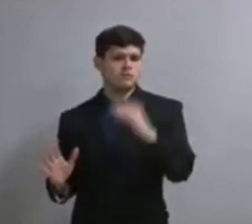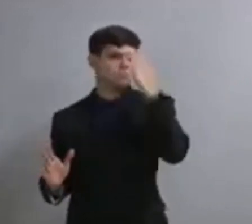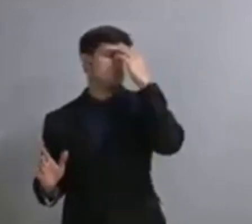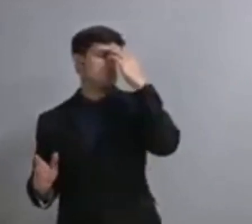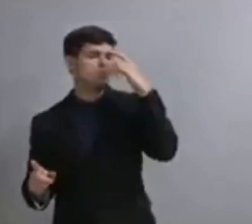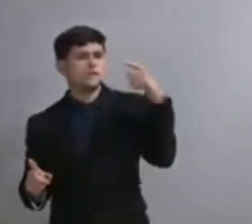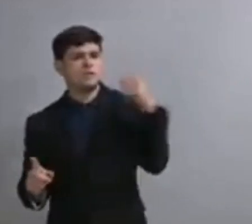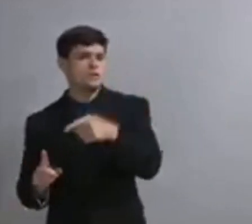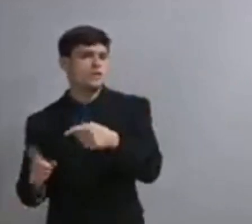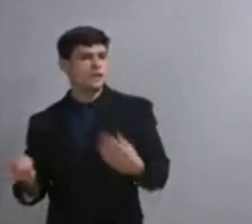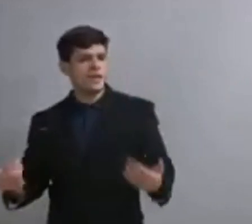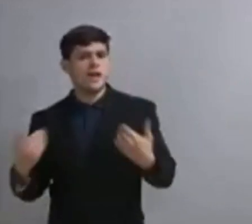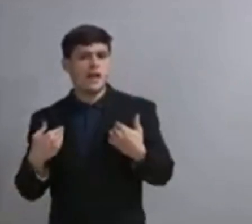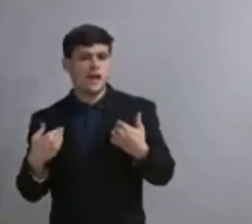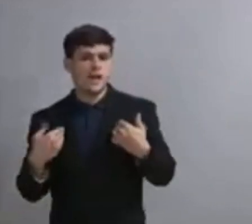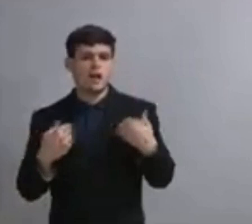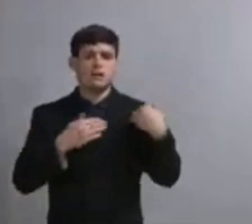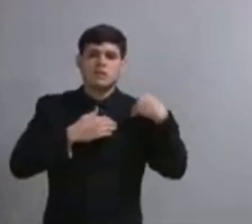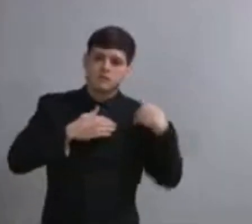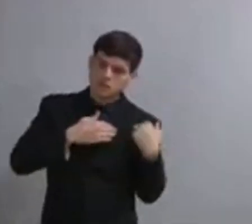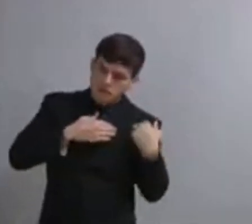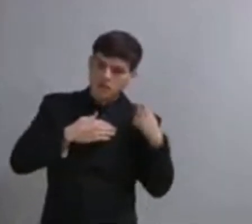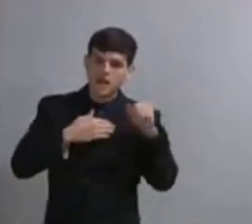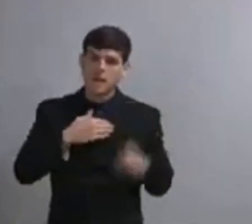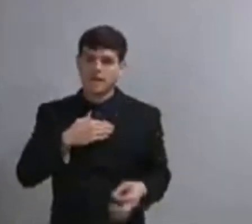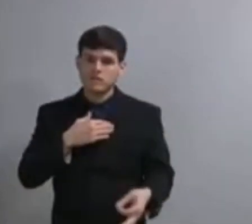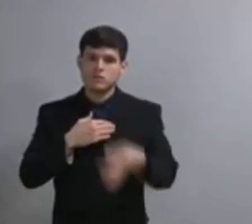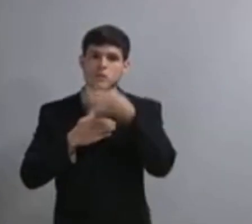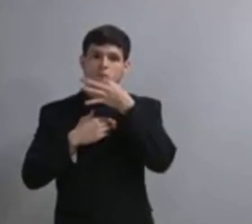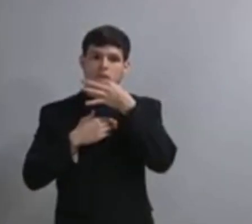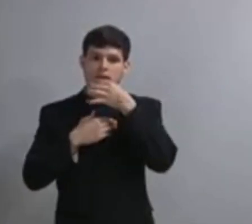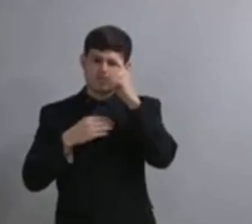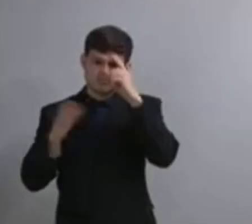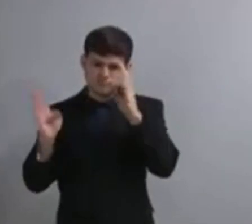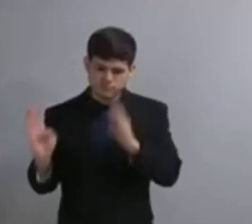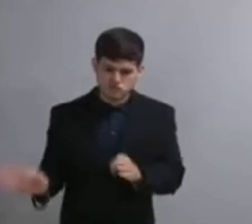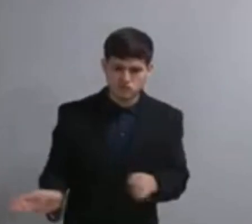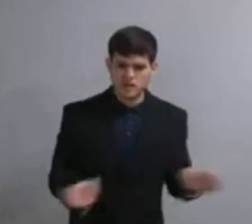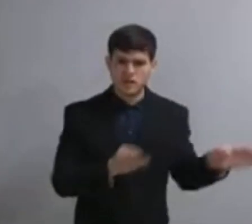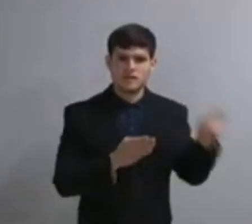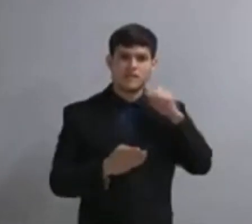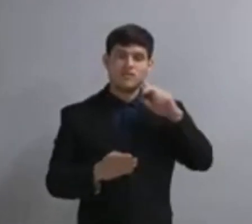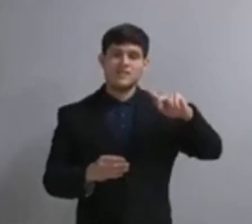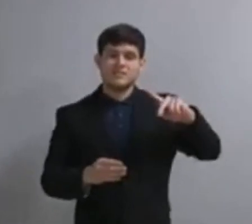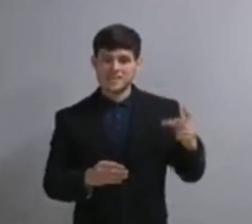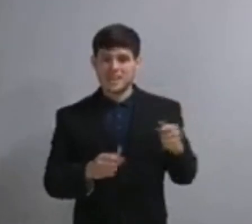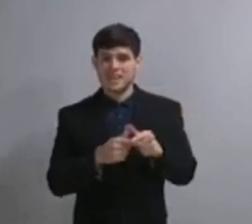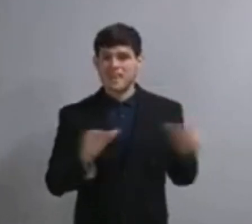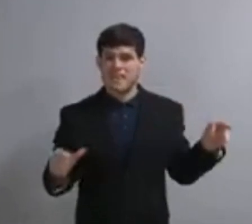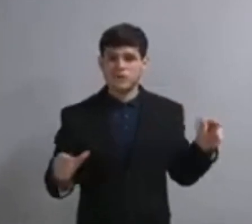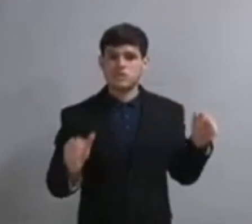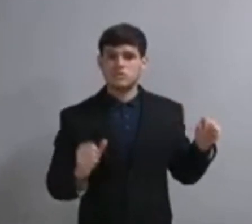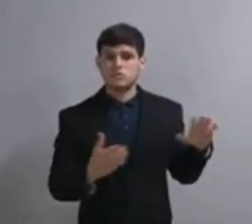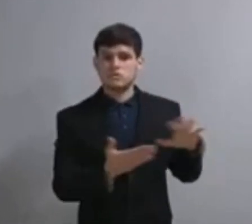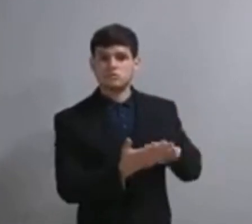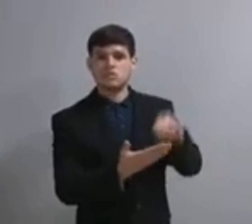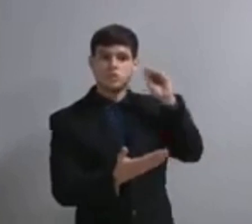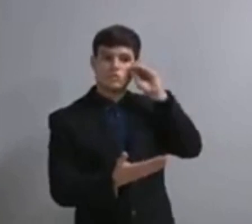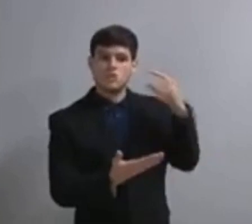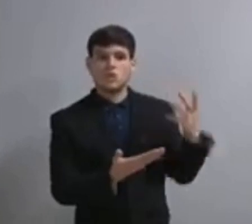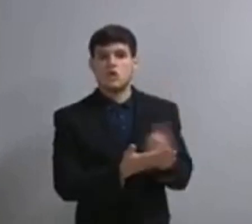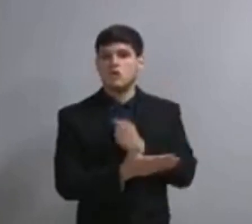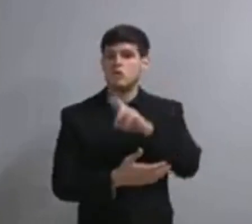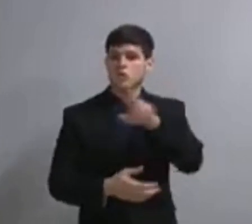had the extra burden of mastering the compositional strategies of a second language to earn a U.S.